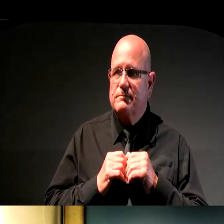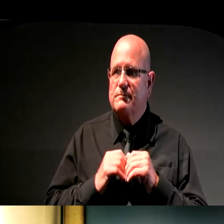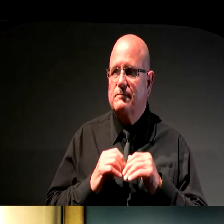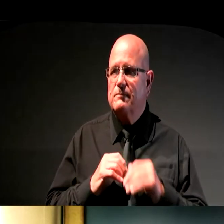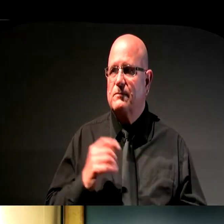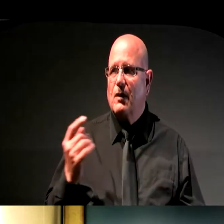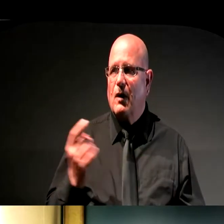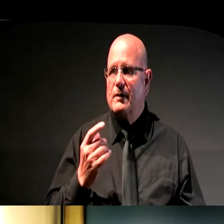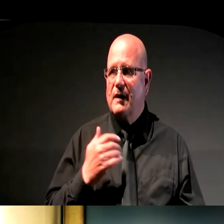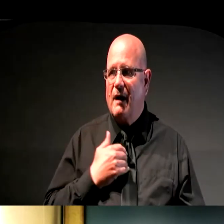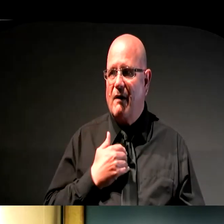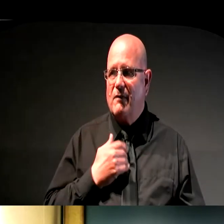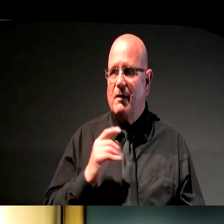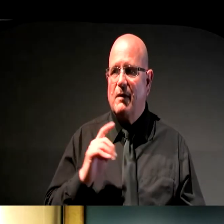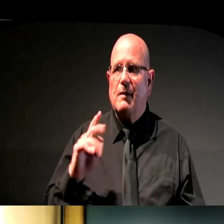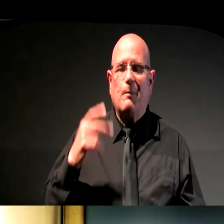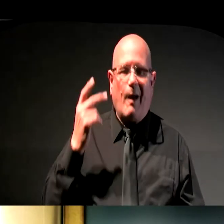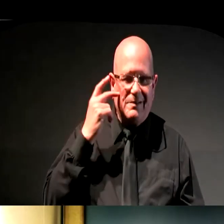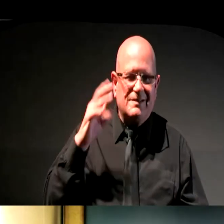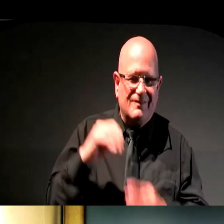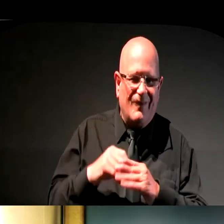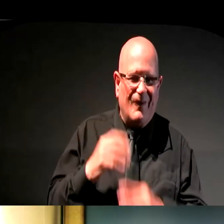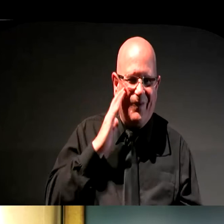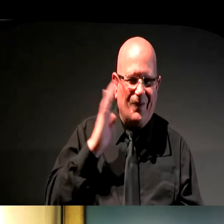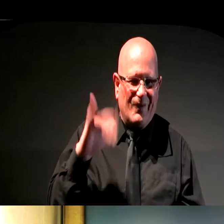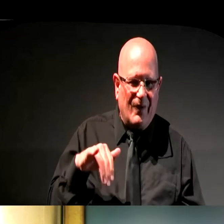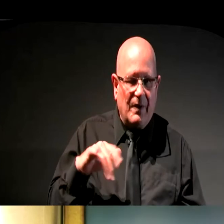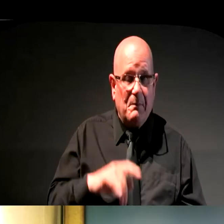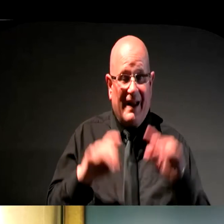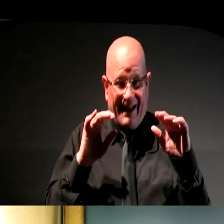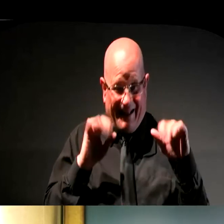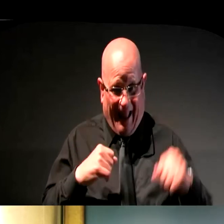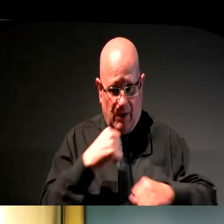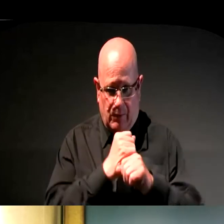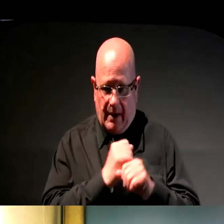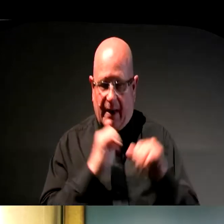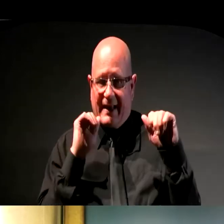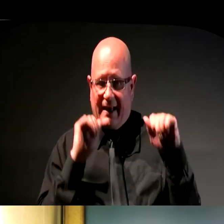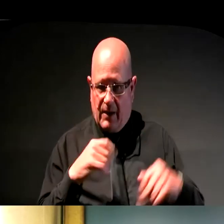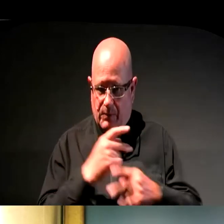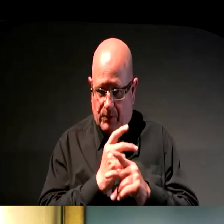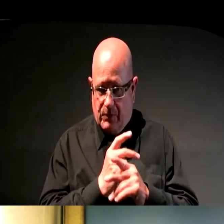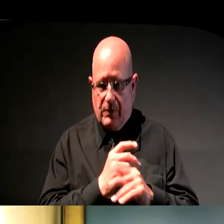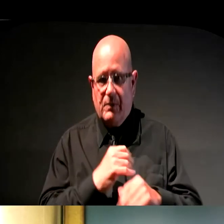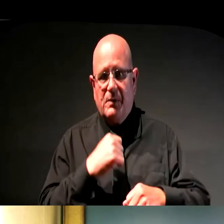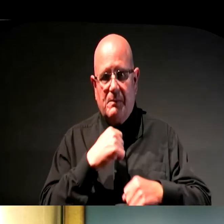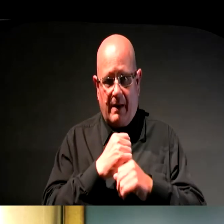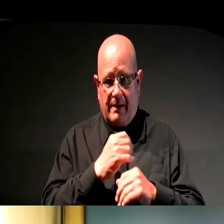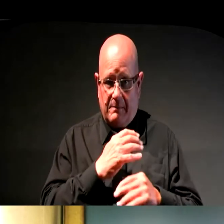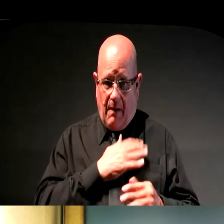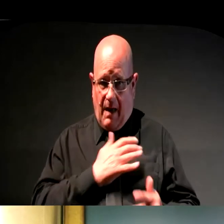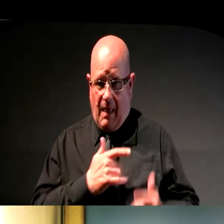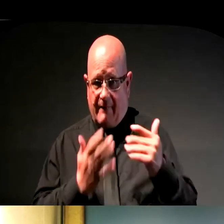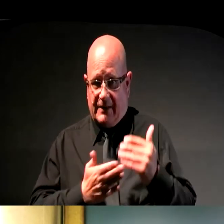to most companies, it's very much so, can you create, can you produce, are you making my life easier, I'll make your life